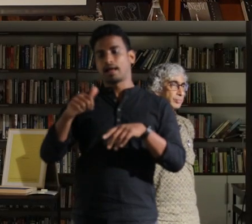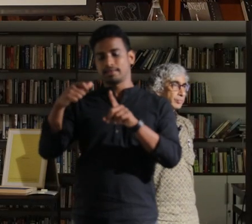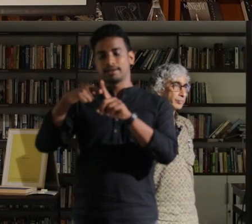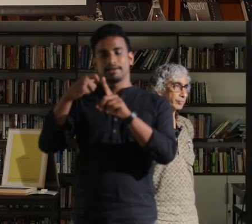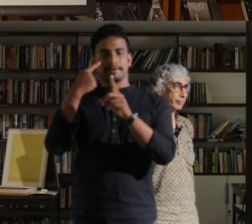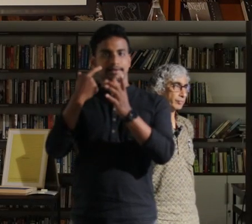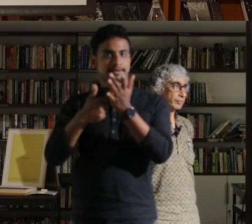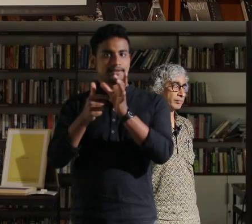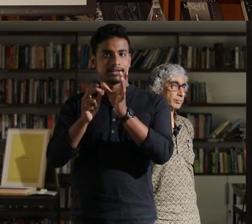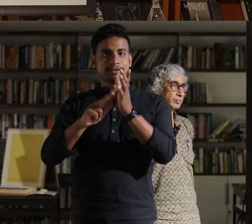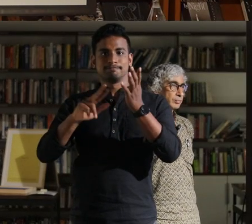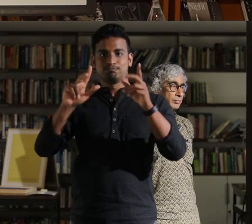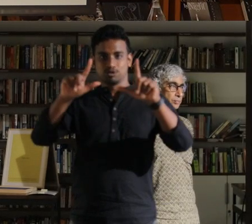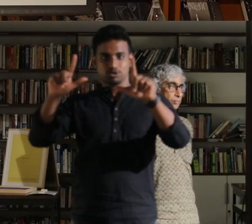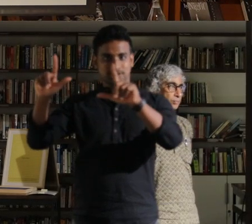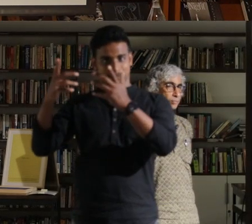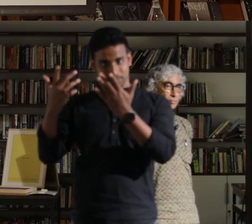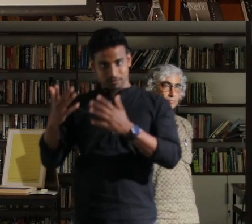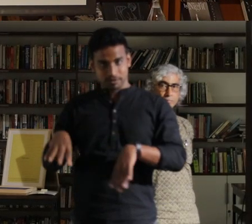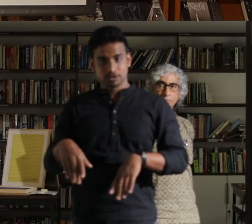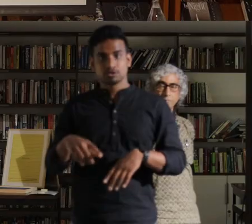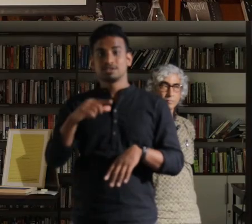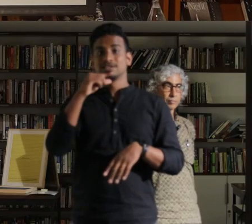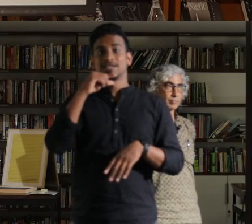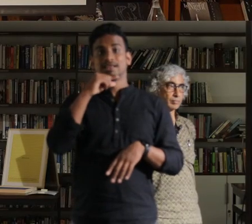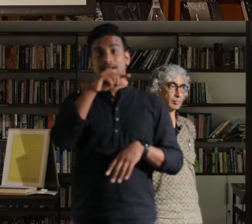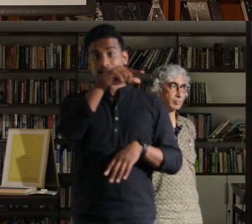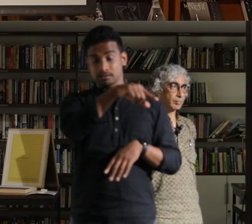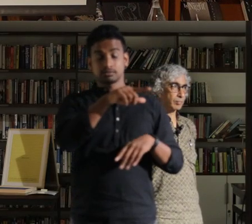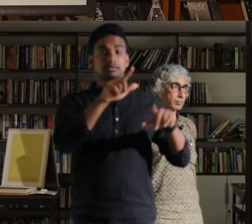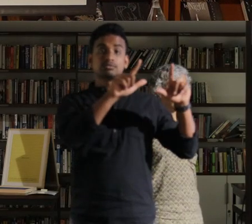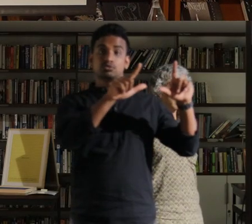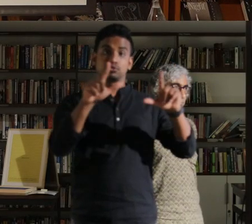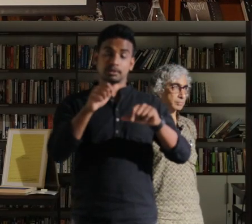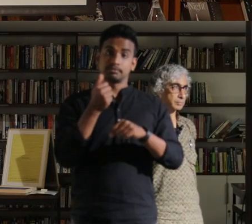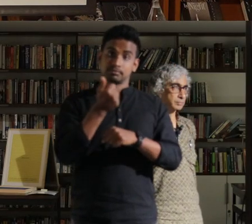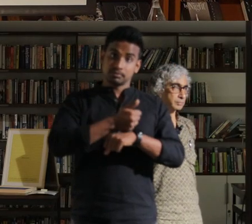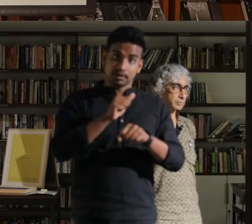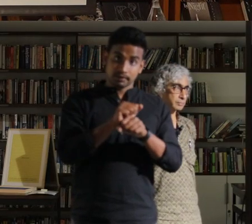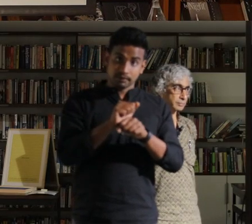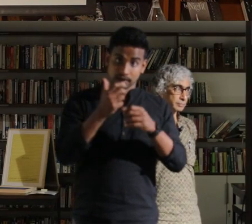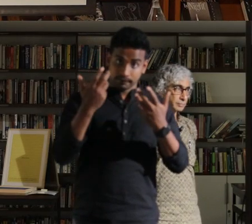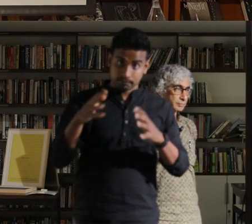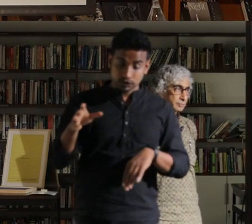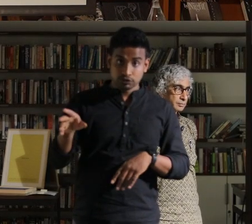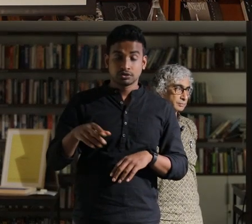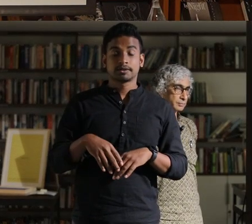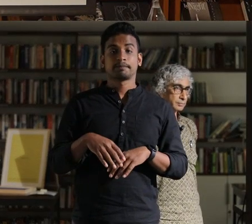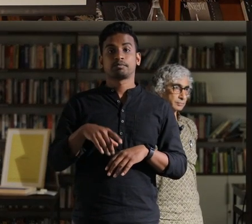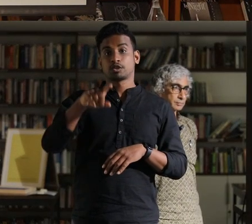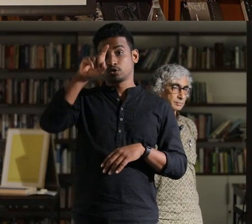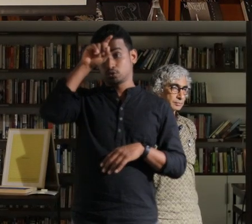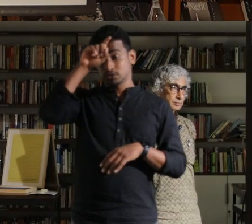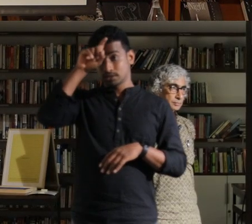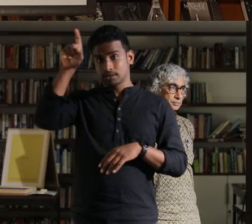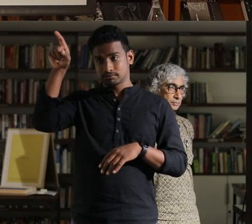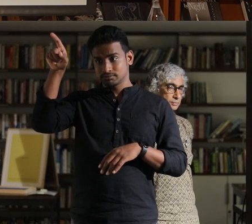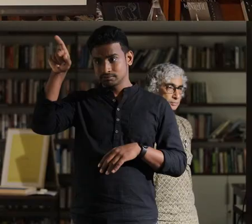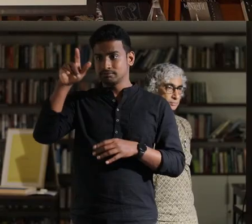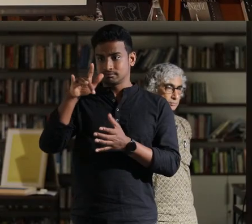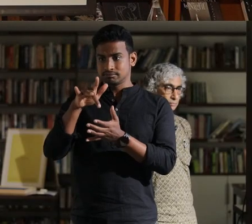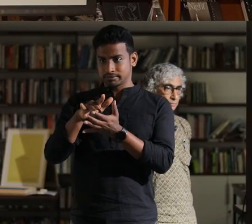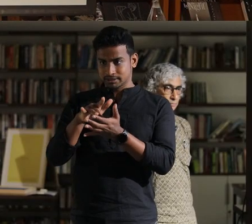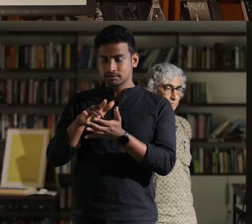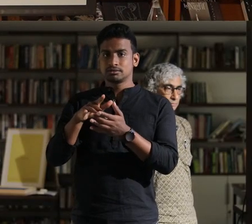a consultant for Qatar Museums and What About Art, Gallery Nature Mode, and the Gujral Foundation in various